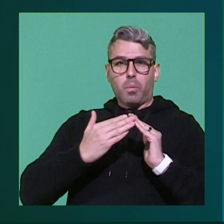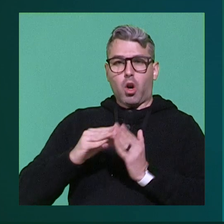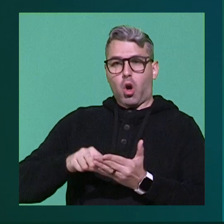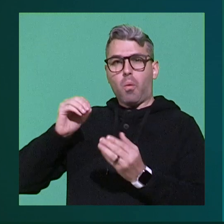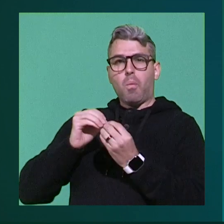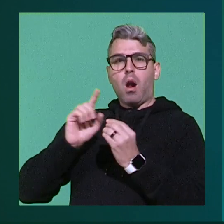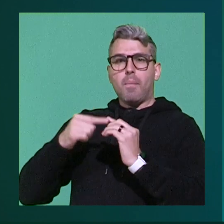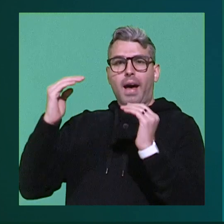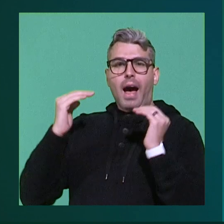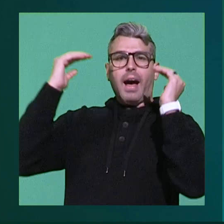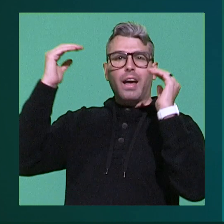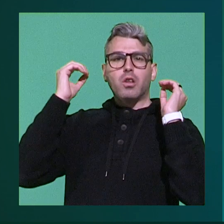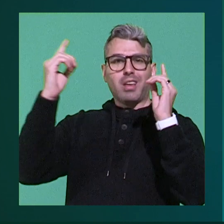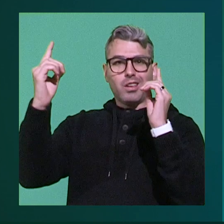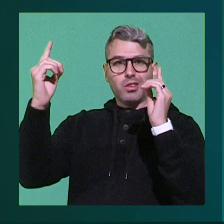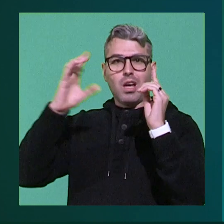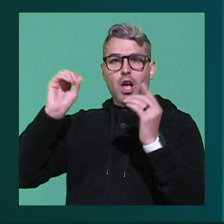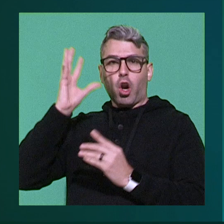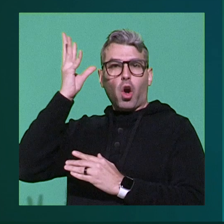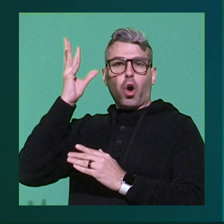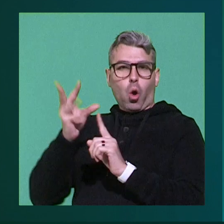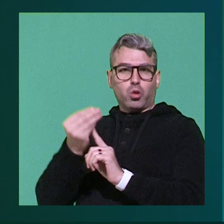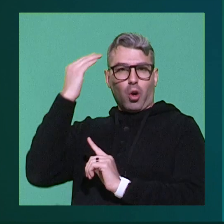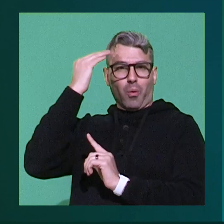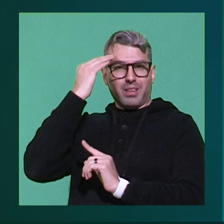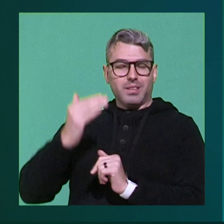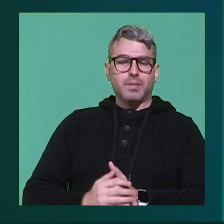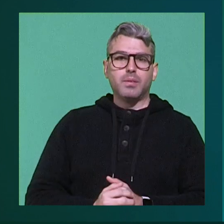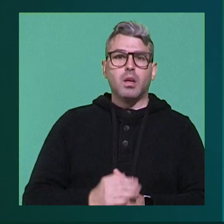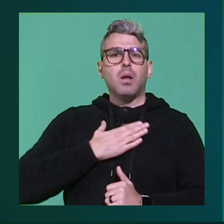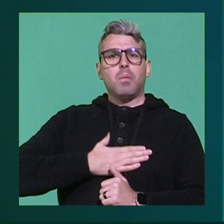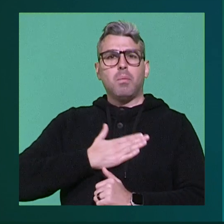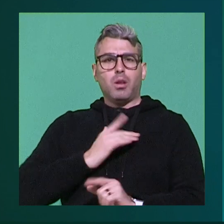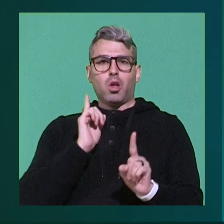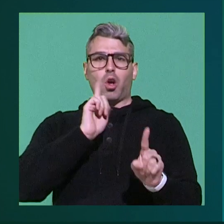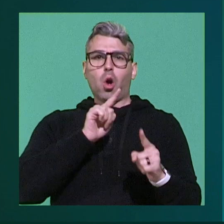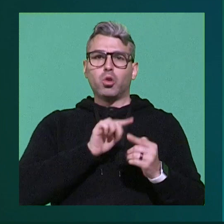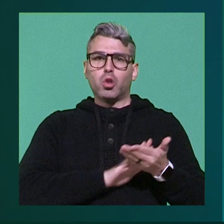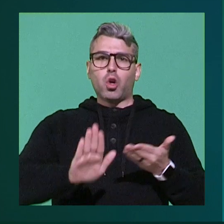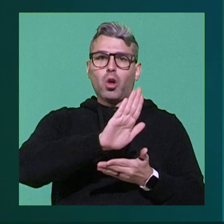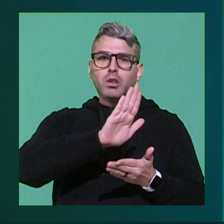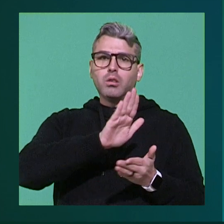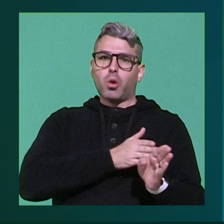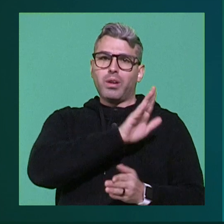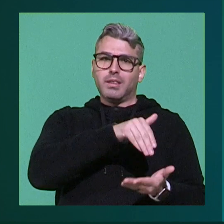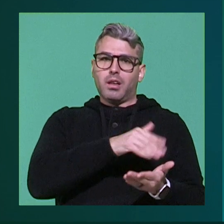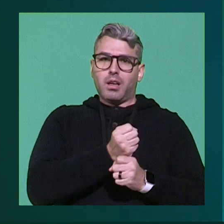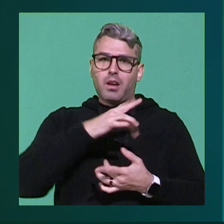learn more about higher education and cultural awareness. Please come to the College and Career Center to get a field trip